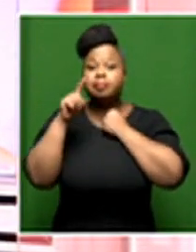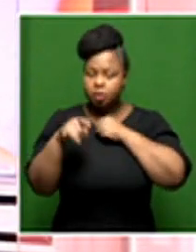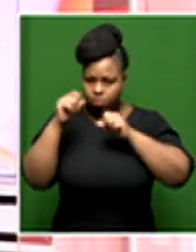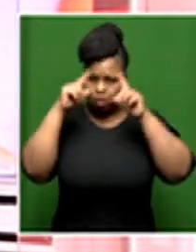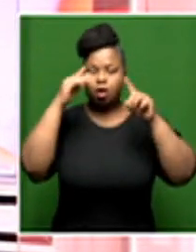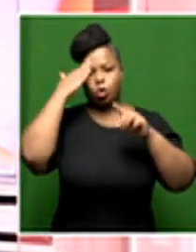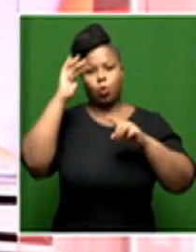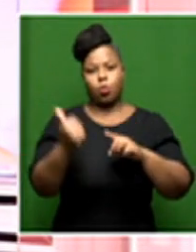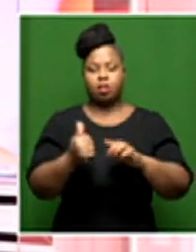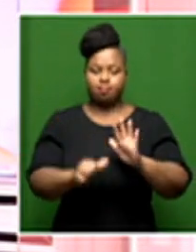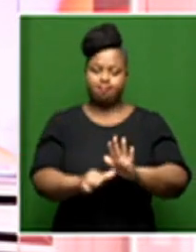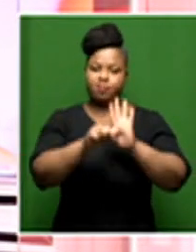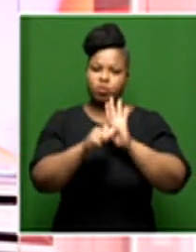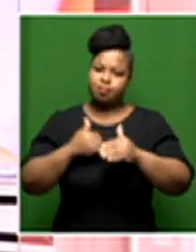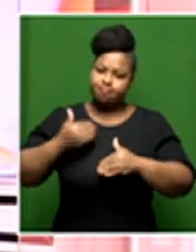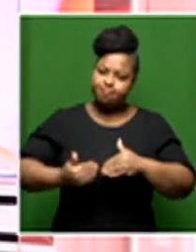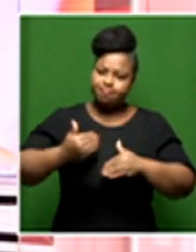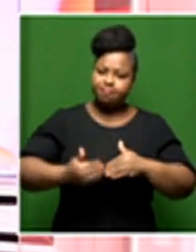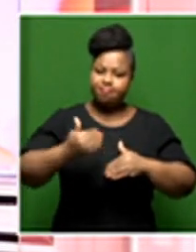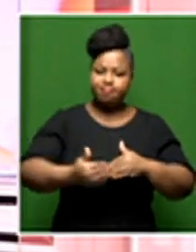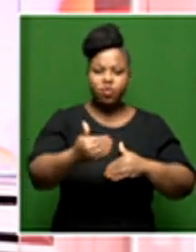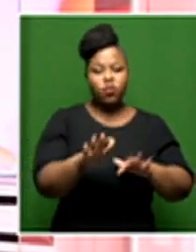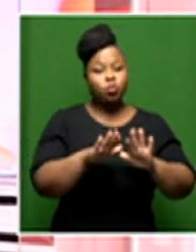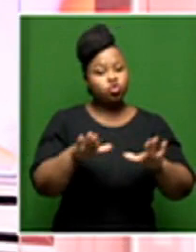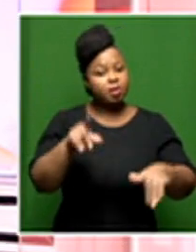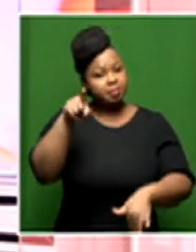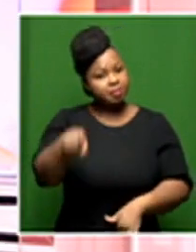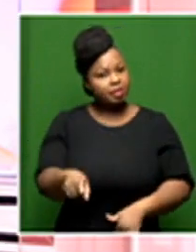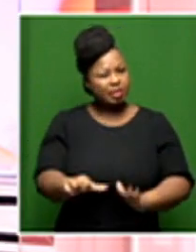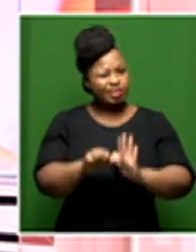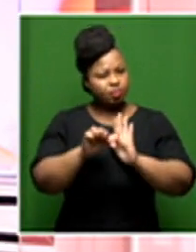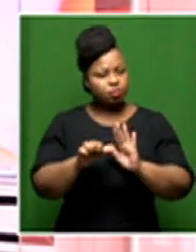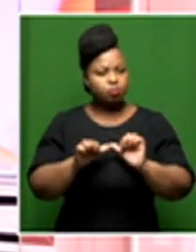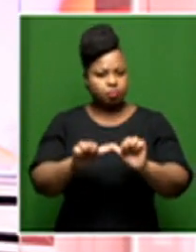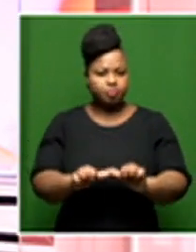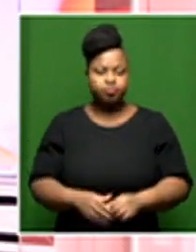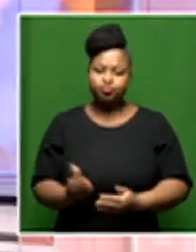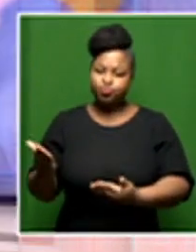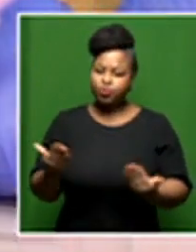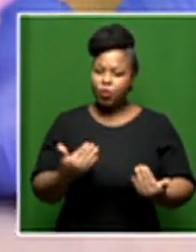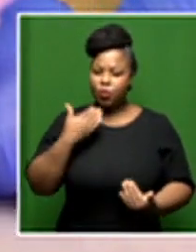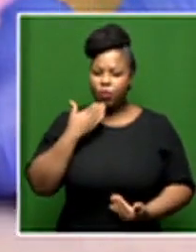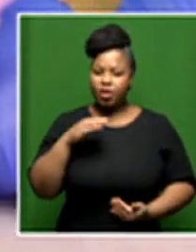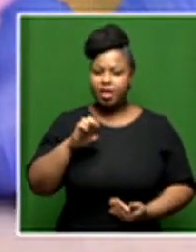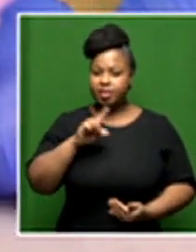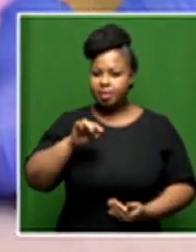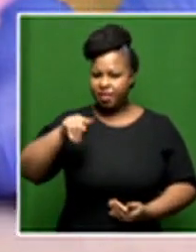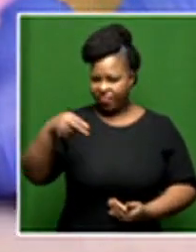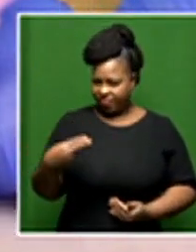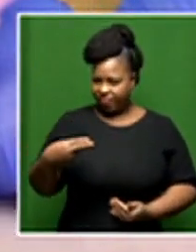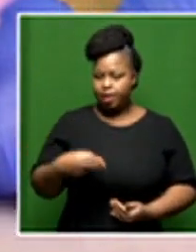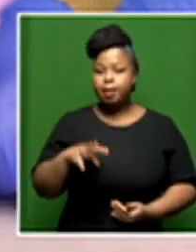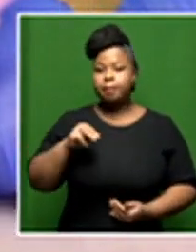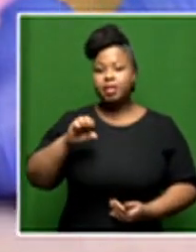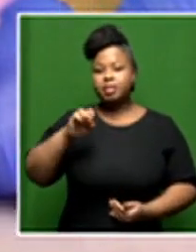is vital that routine vaccinations of children is maintained. Let's welcome Elizabeth Massetti,